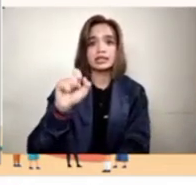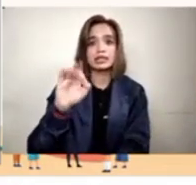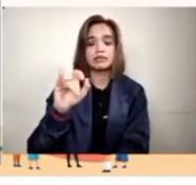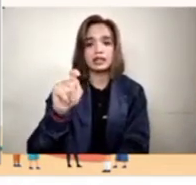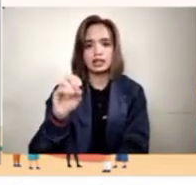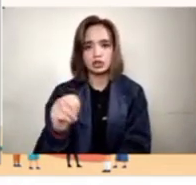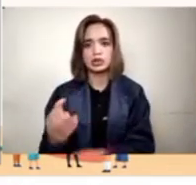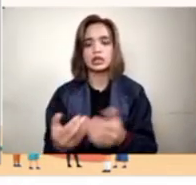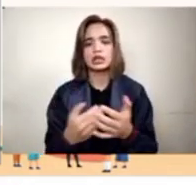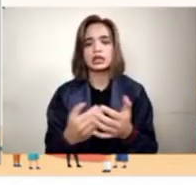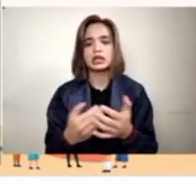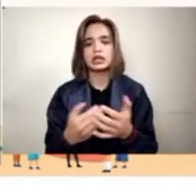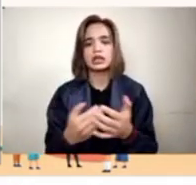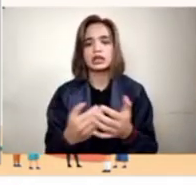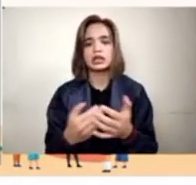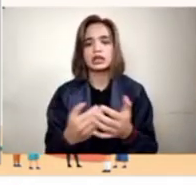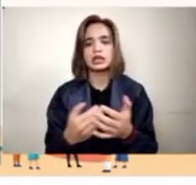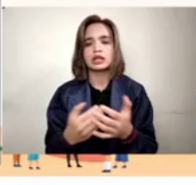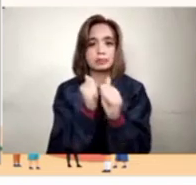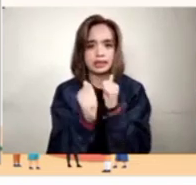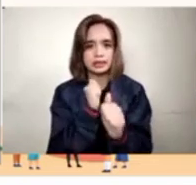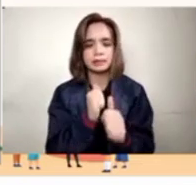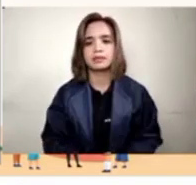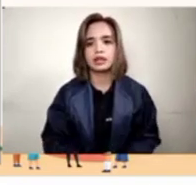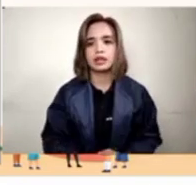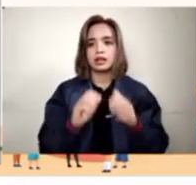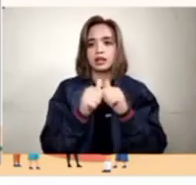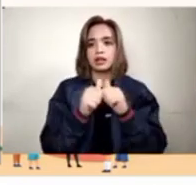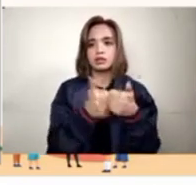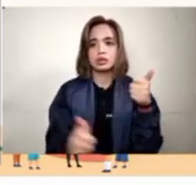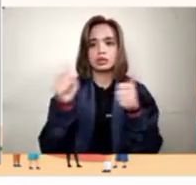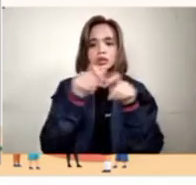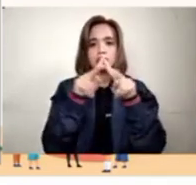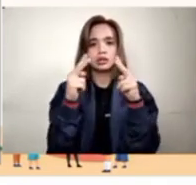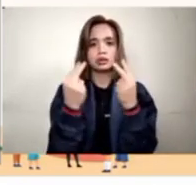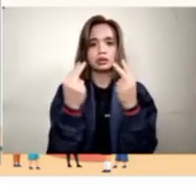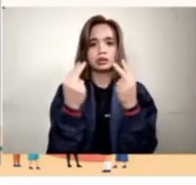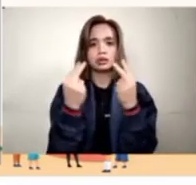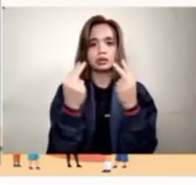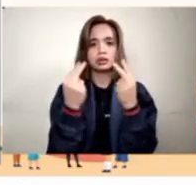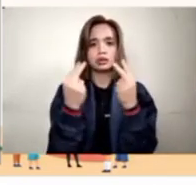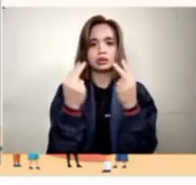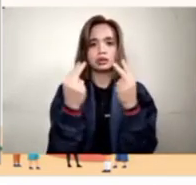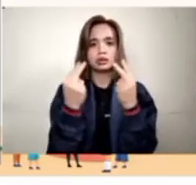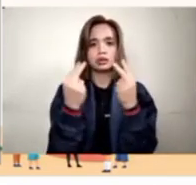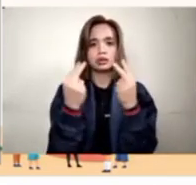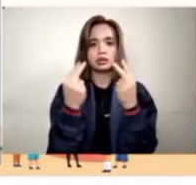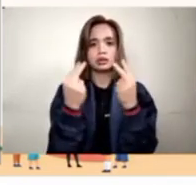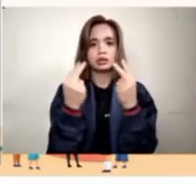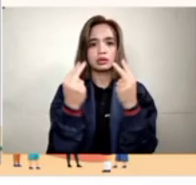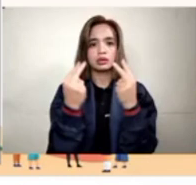reclassification shall be redefined to align the progression to higher teaching position